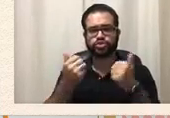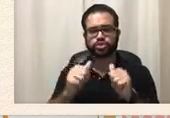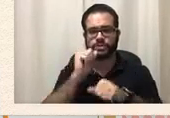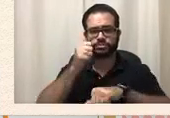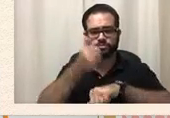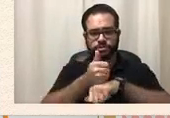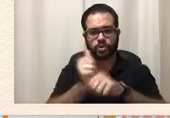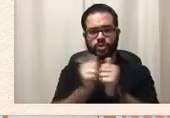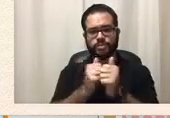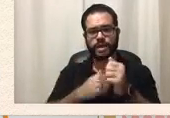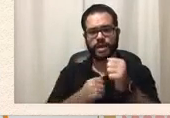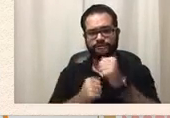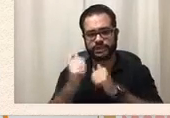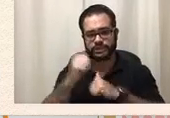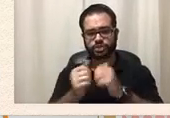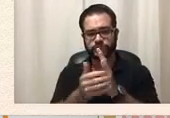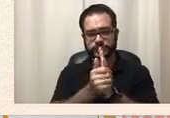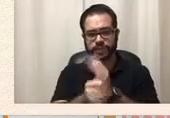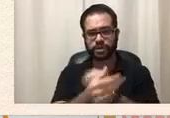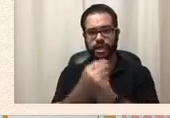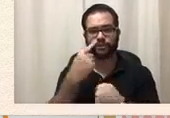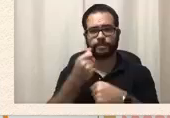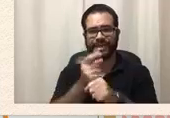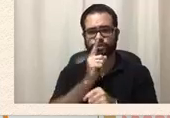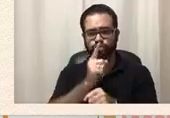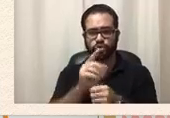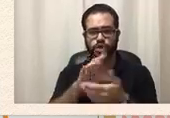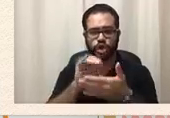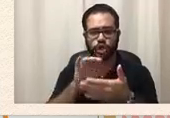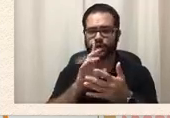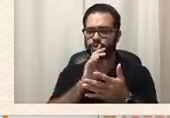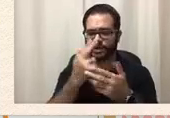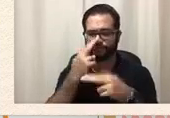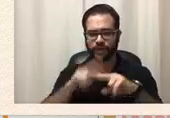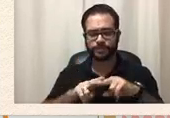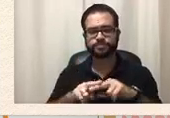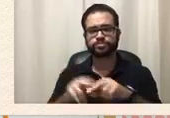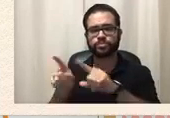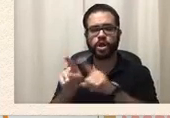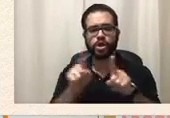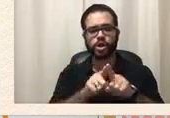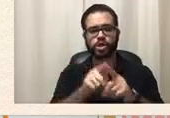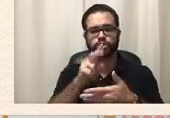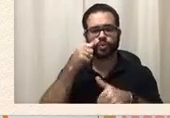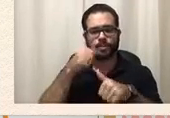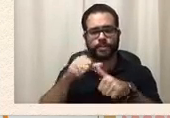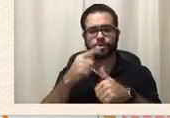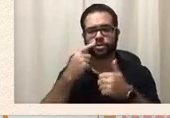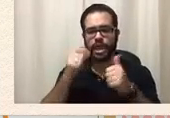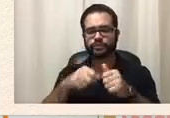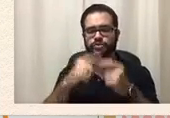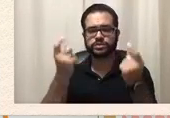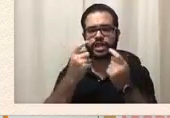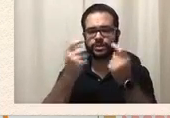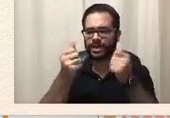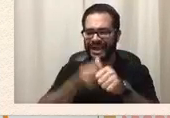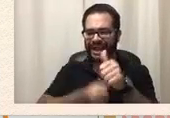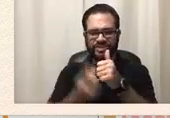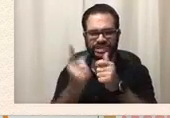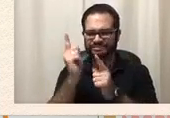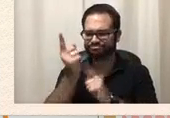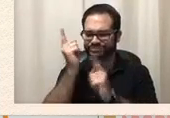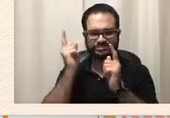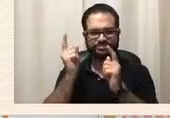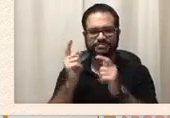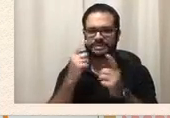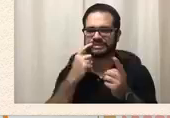to make sure that learning is engaging and fun. Also, remember to celebrate every little milestone and success, as